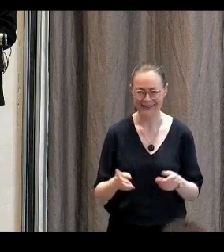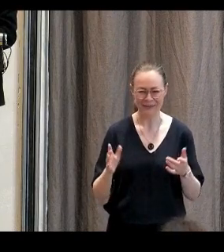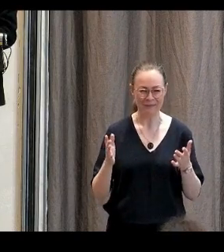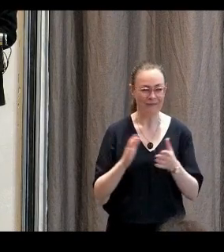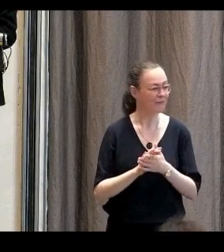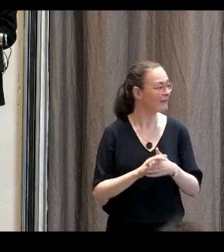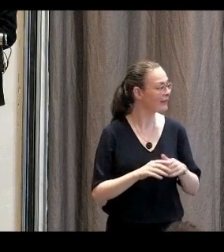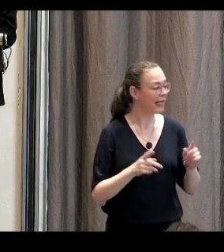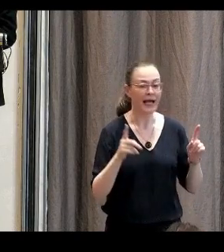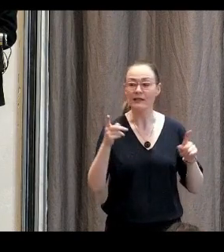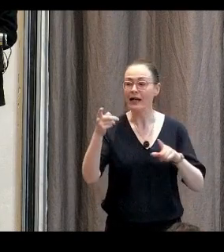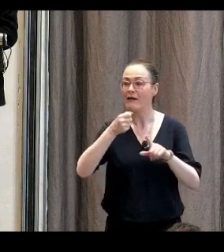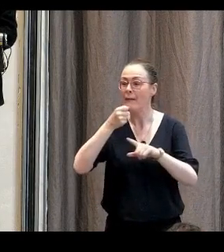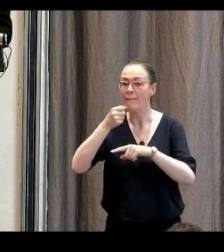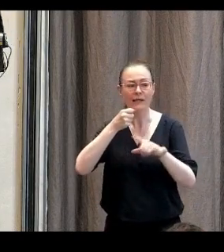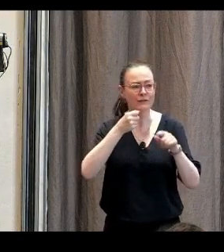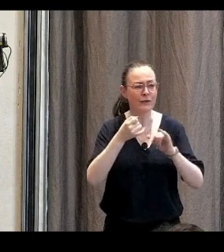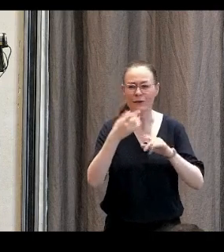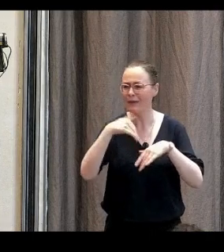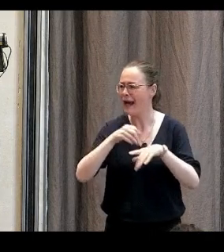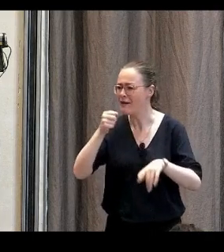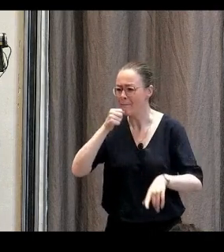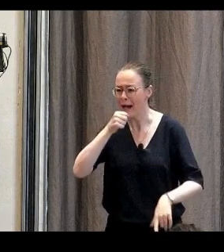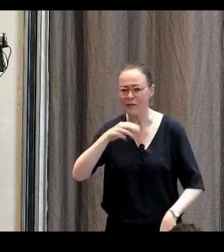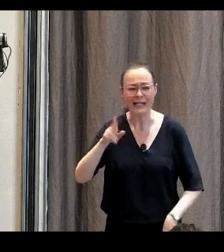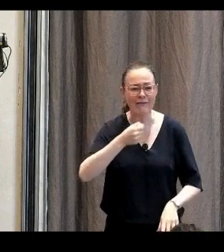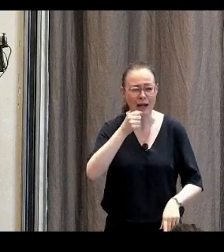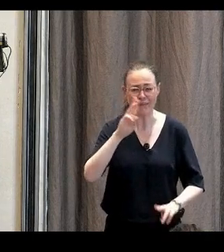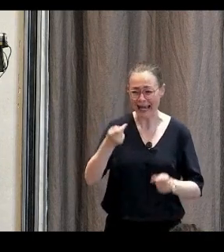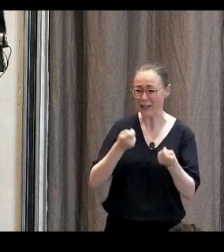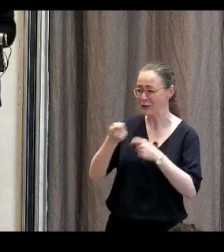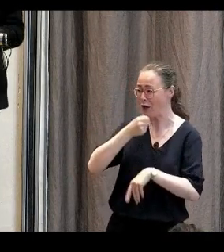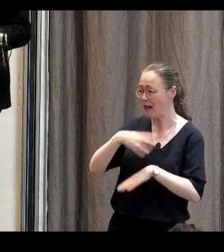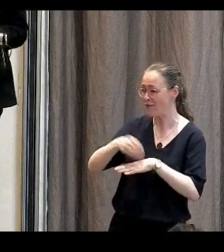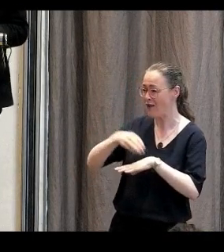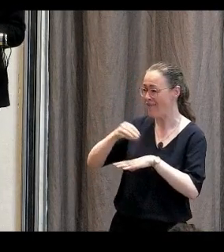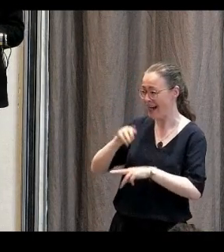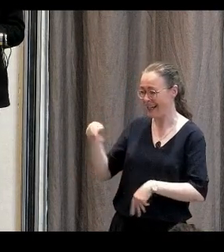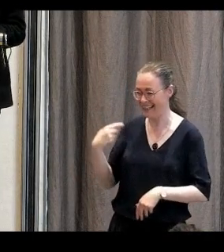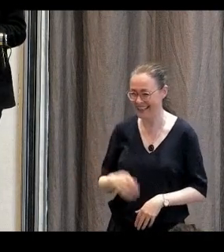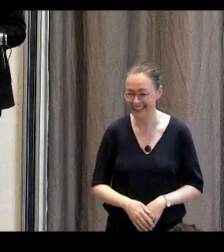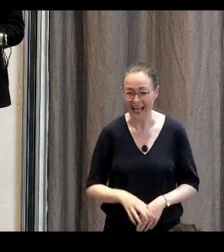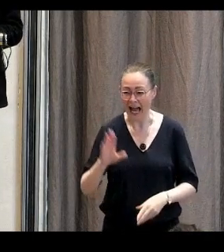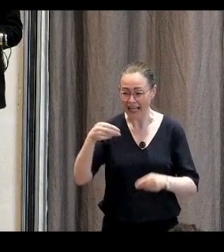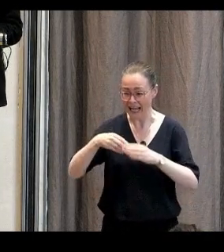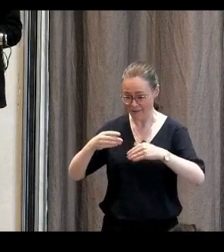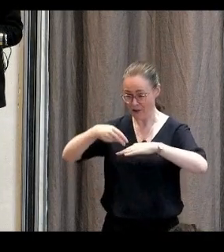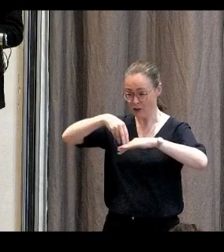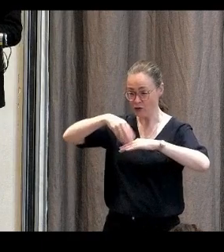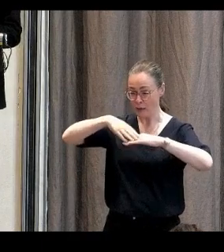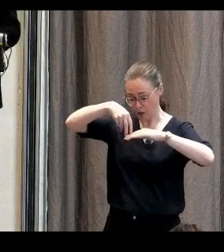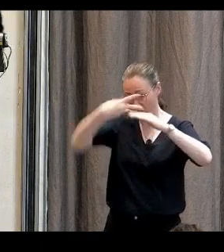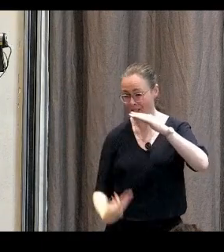I have a microphone too, by the way. Pardon? You're in control of the microphone as well. Okay. And is there a trap door as well?